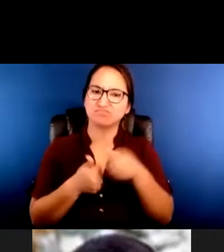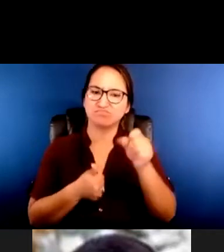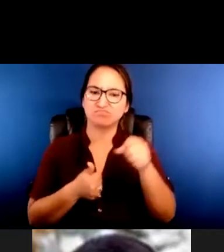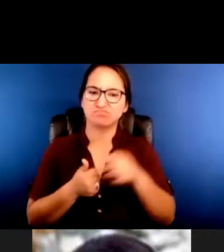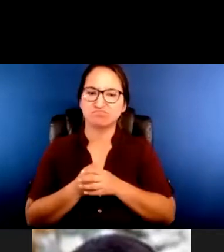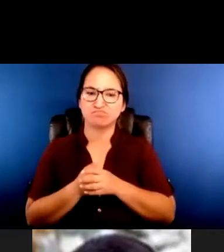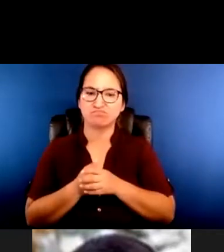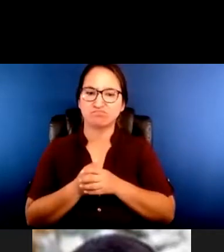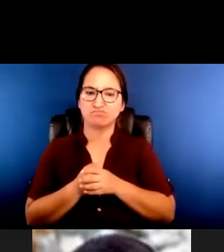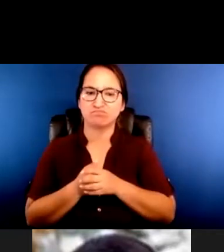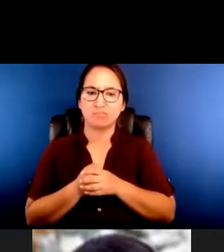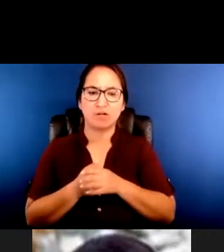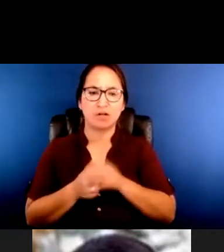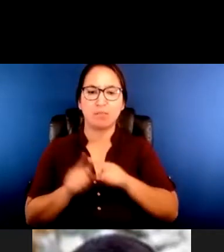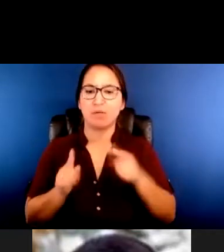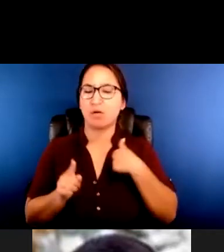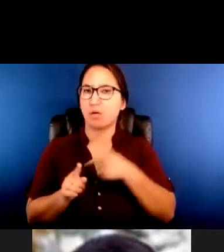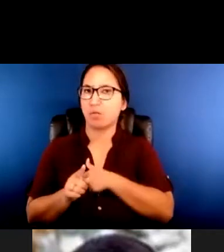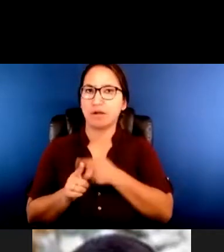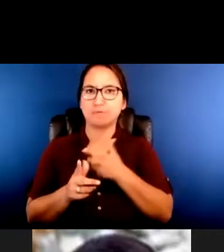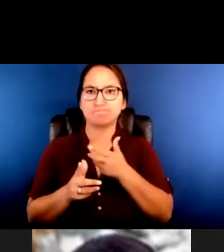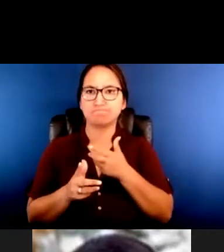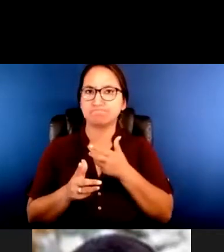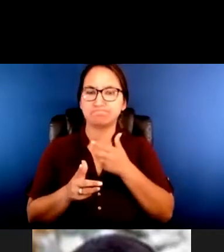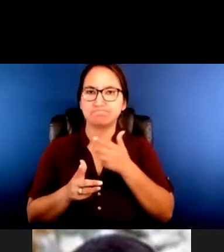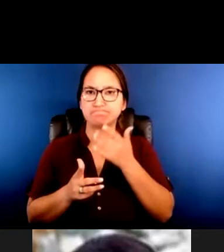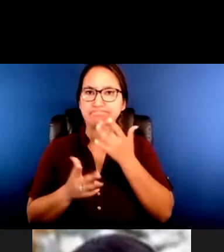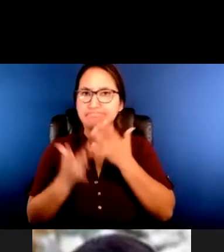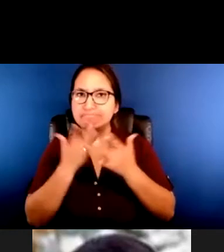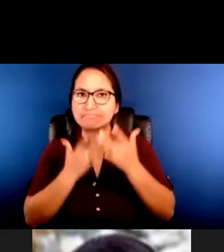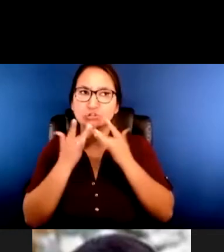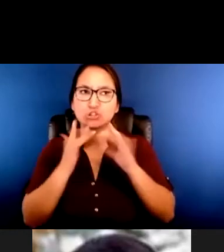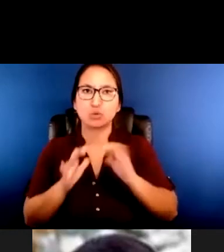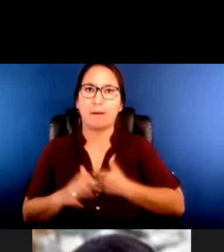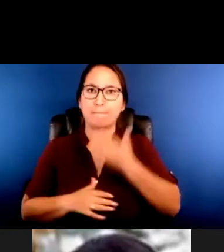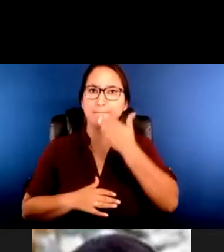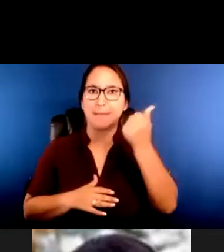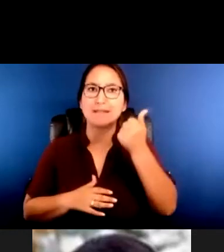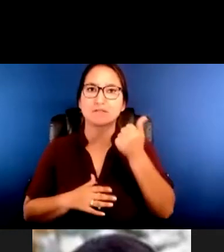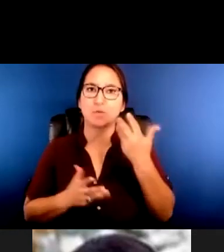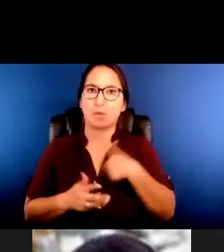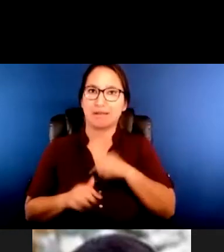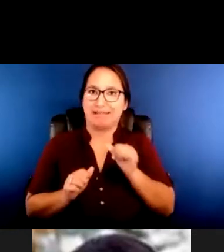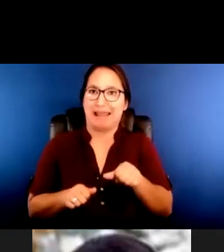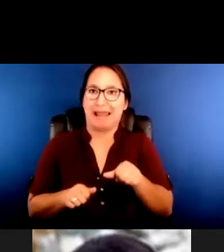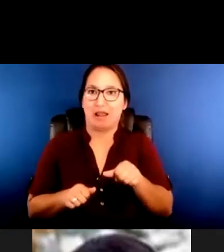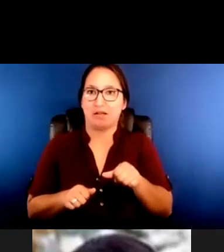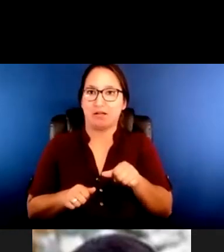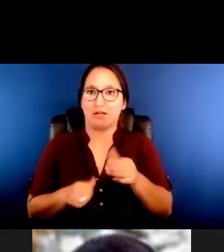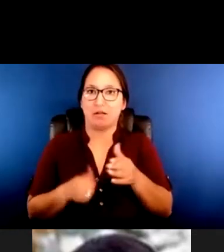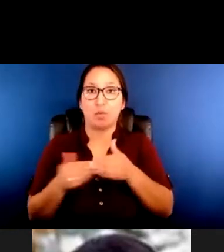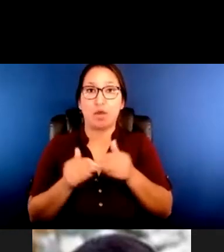but we are doing our very best to do what we can in all various, whether it's in the core